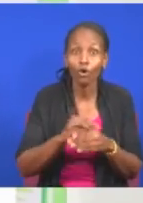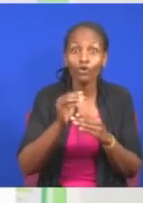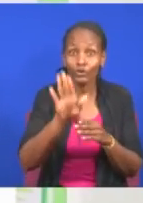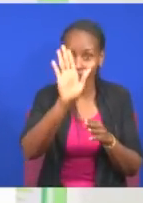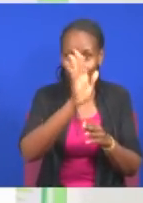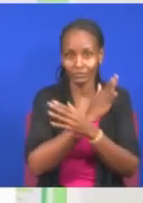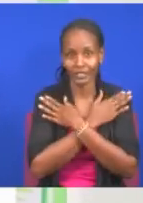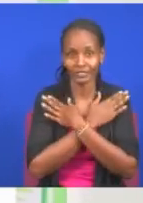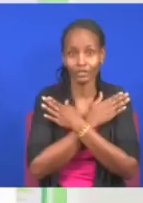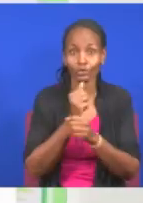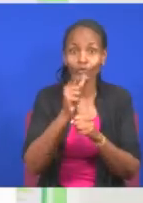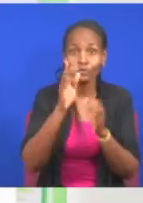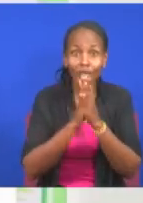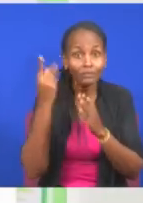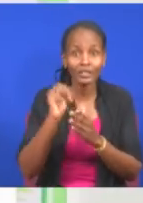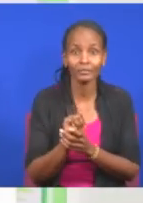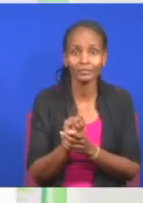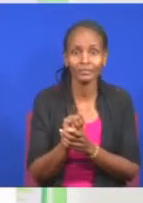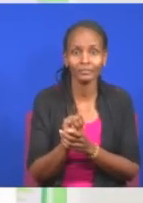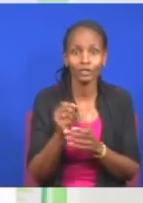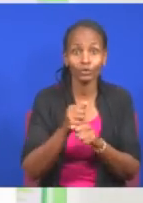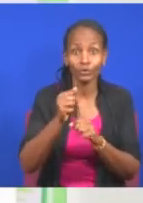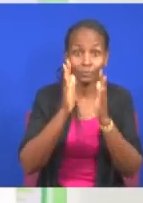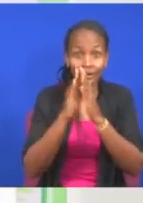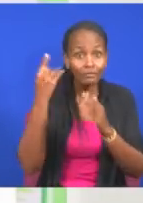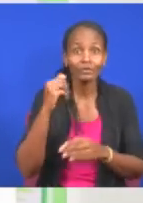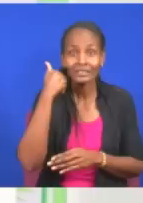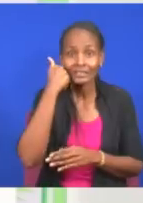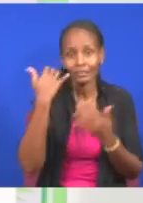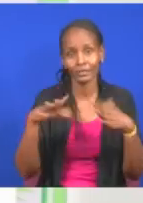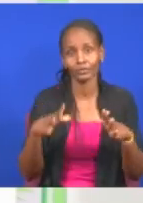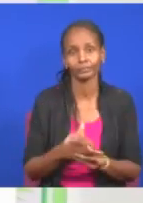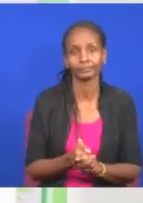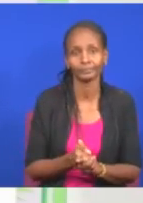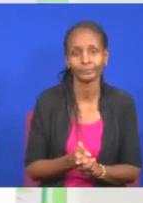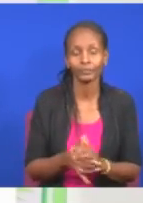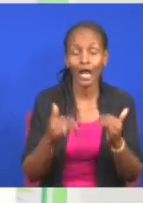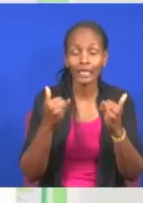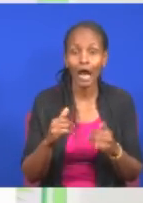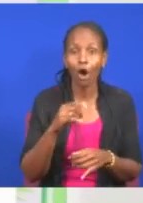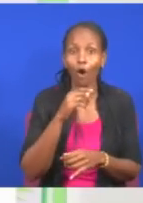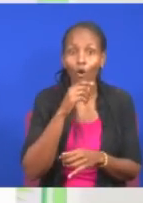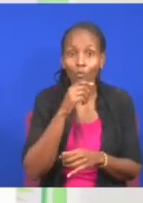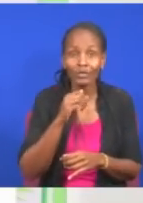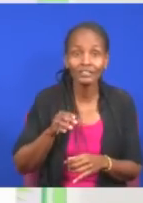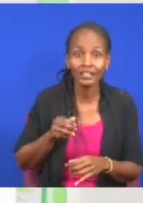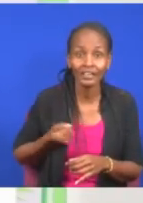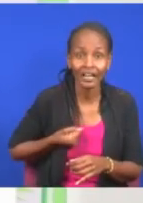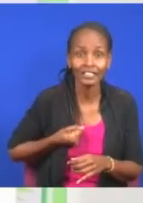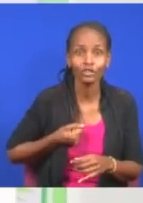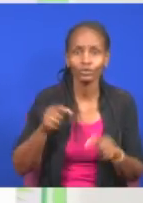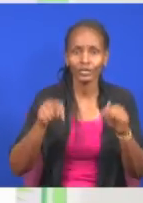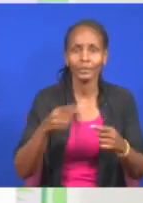friends? Do we pray for them? Do we pray for the sick? Now, boys and girls, today we are talking